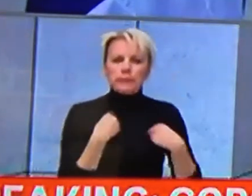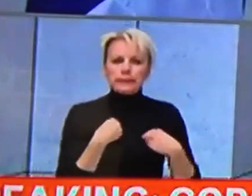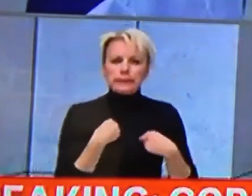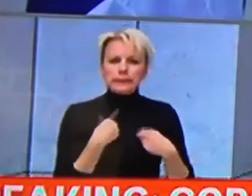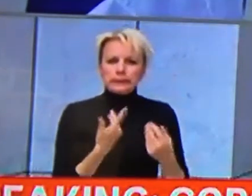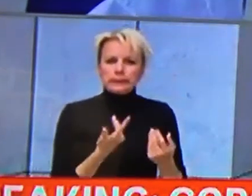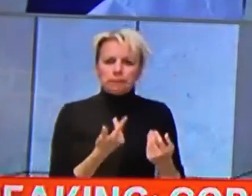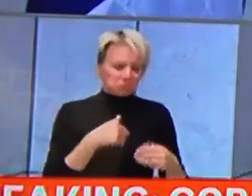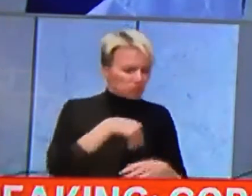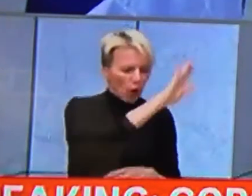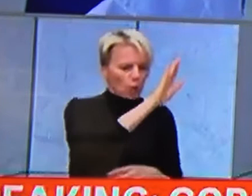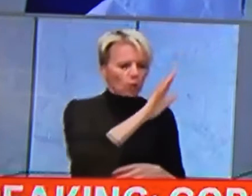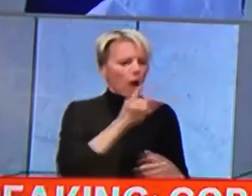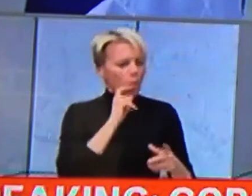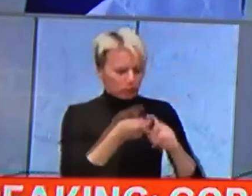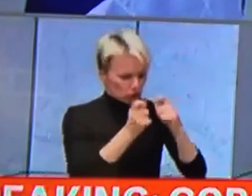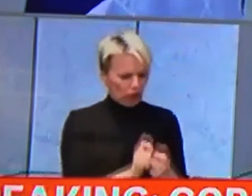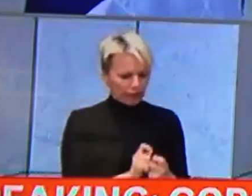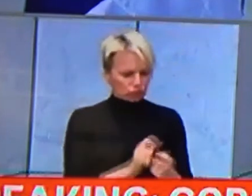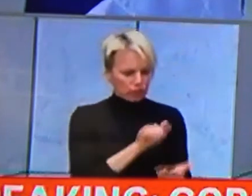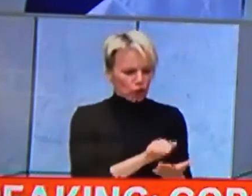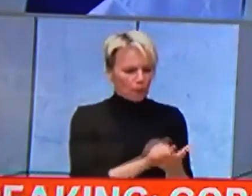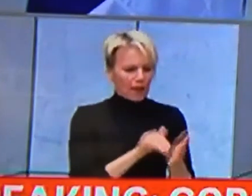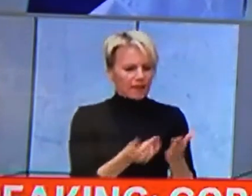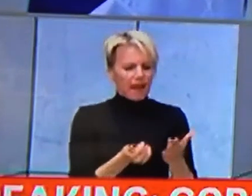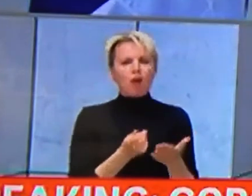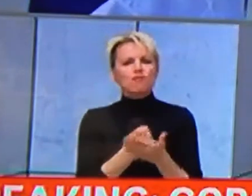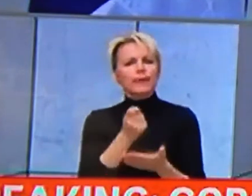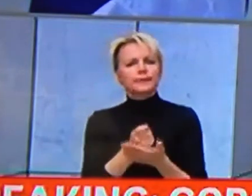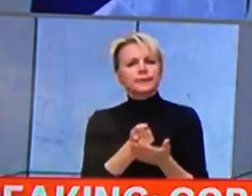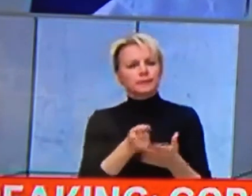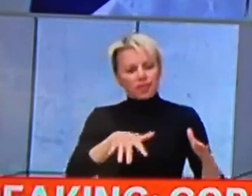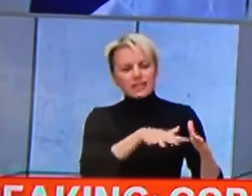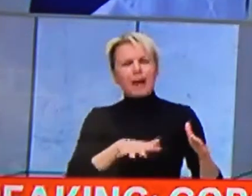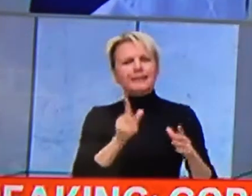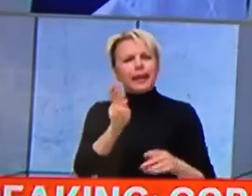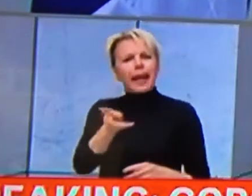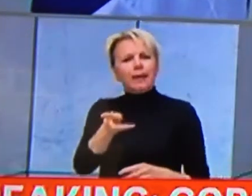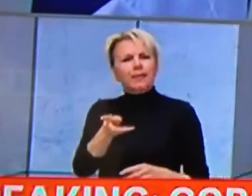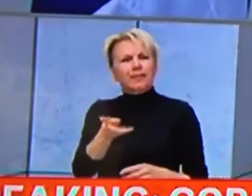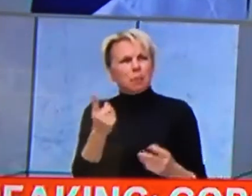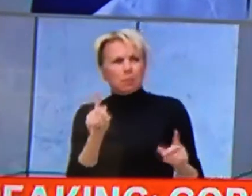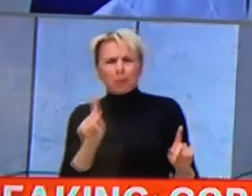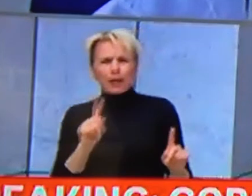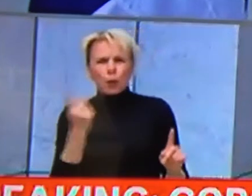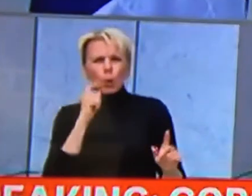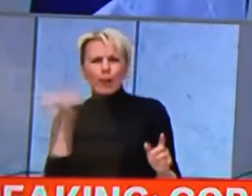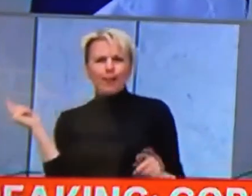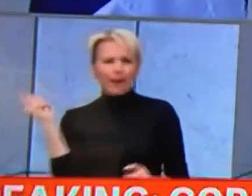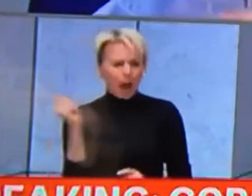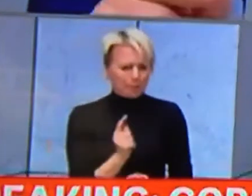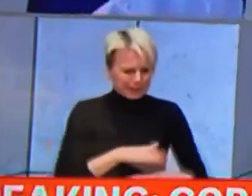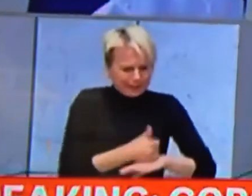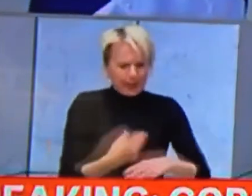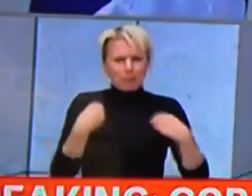rent? I mean, what's sensible here is to understand the economic environment we're in and to